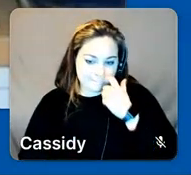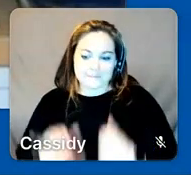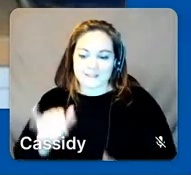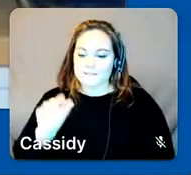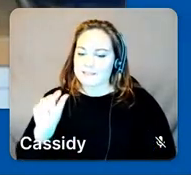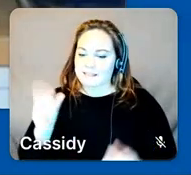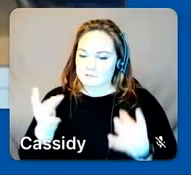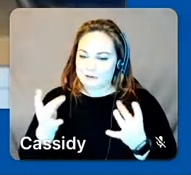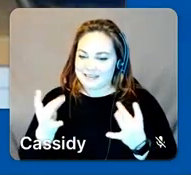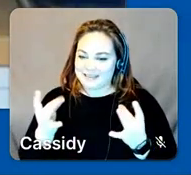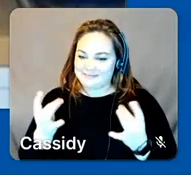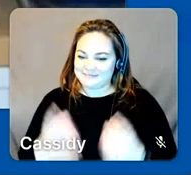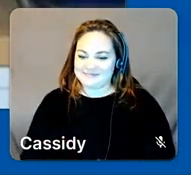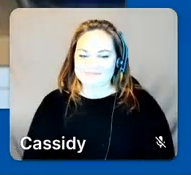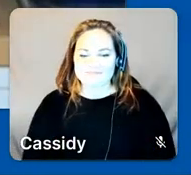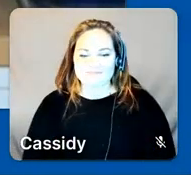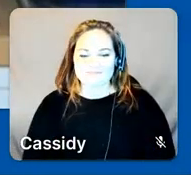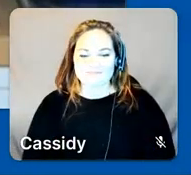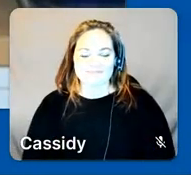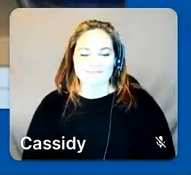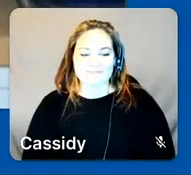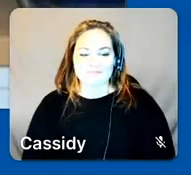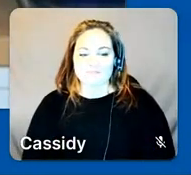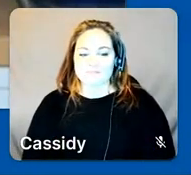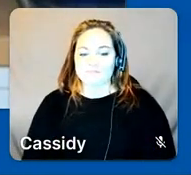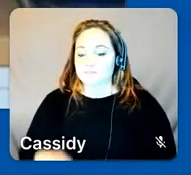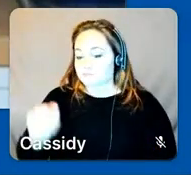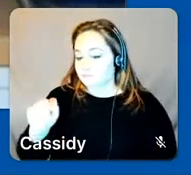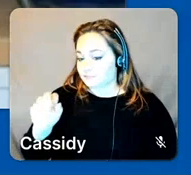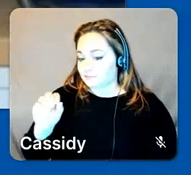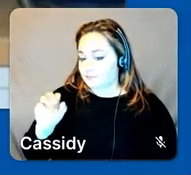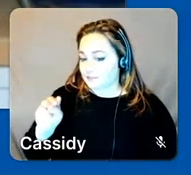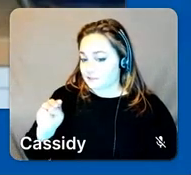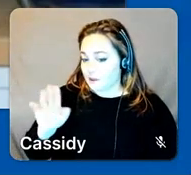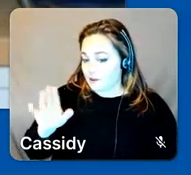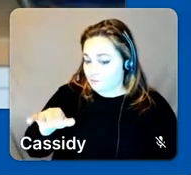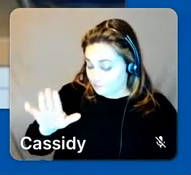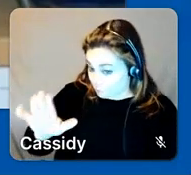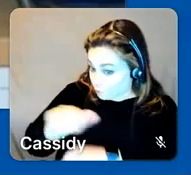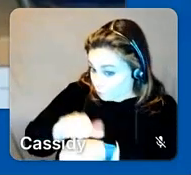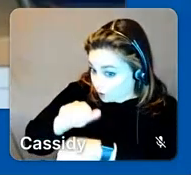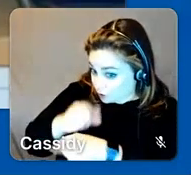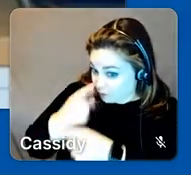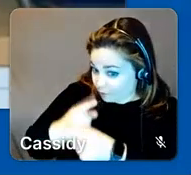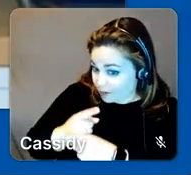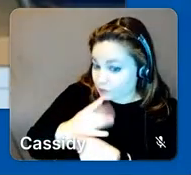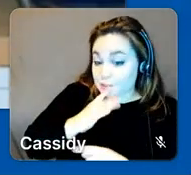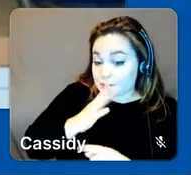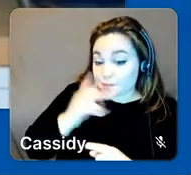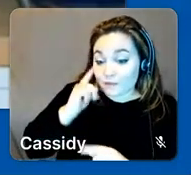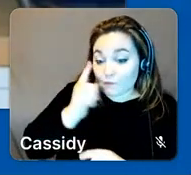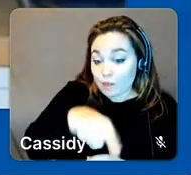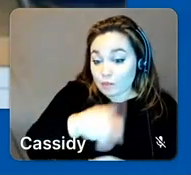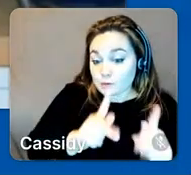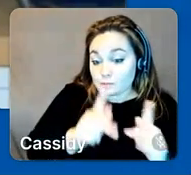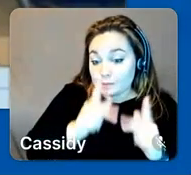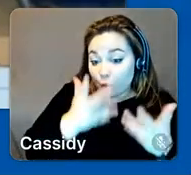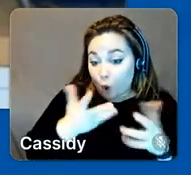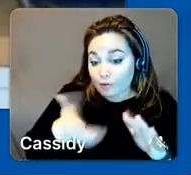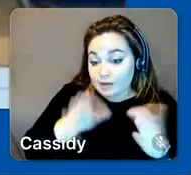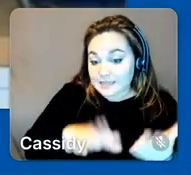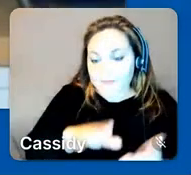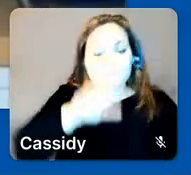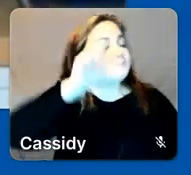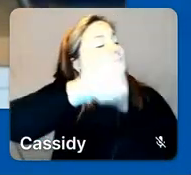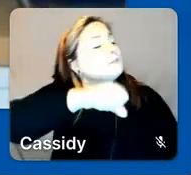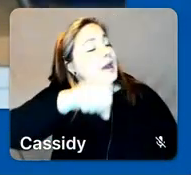tricky. Didn't use their real names. Which is your, you took as your job to speak for them. Yes. Yeah. Yes. But I,